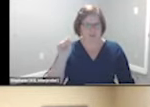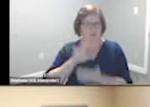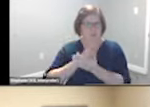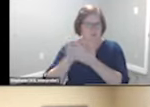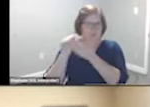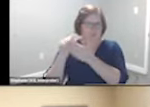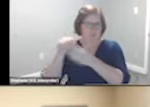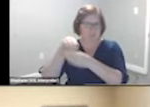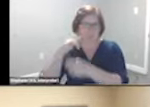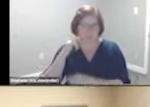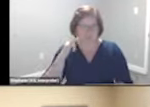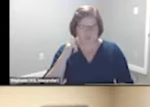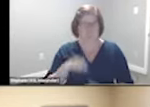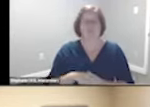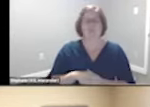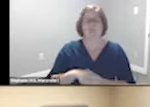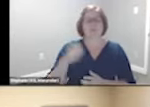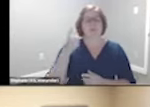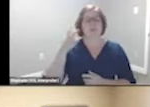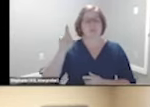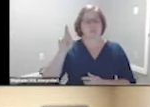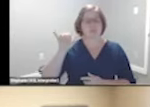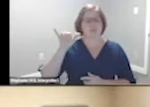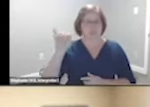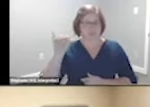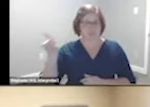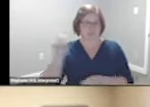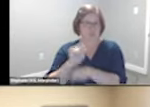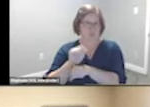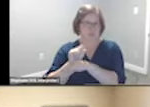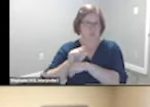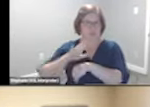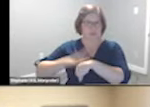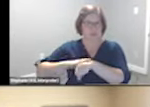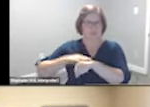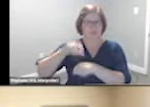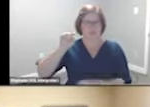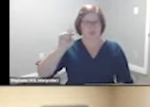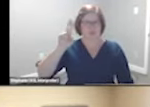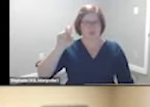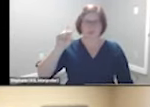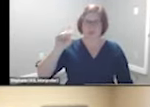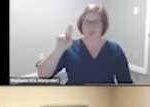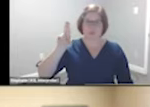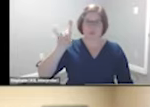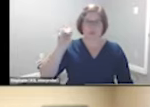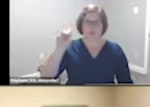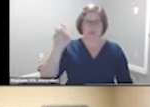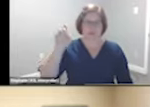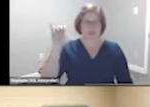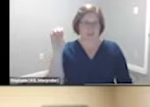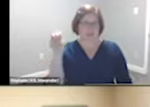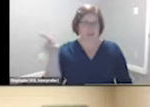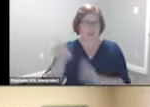Berkeley. Currently, Dr. E is working at Studio XID, developing digital prototyping softwares